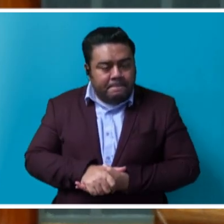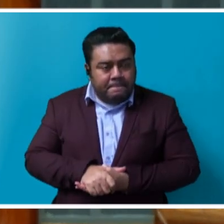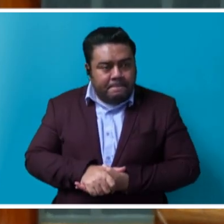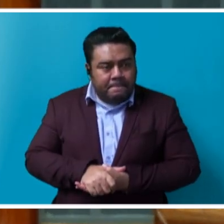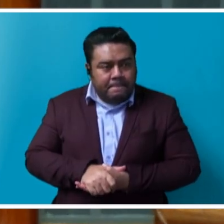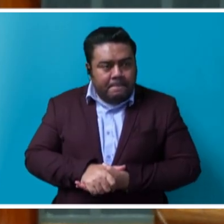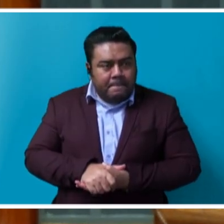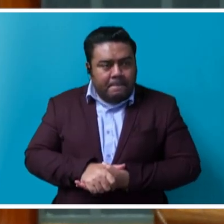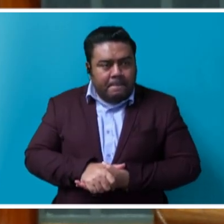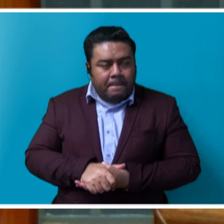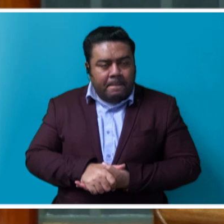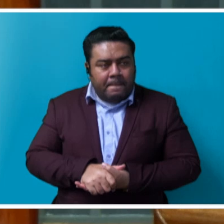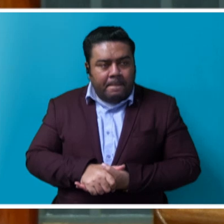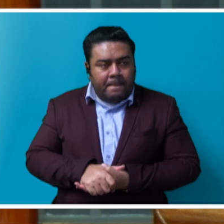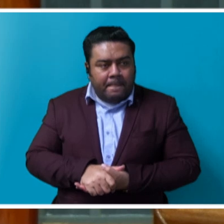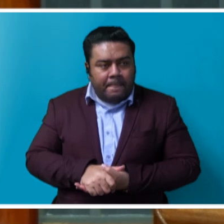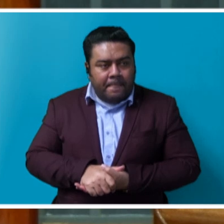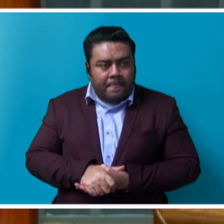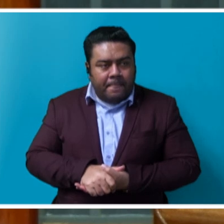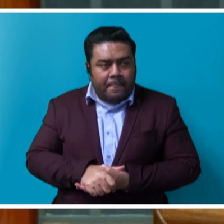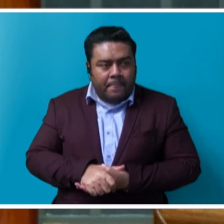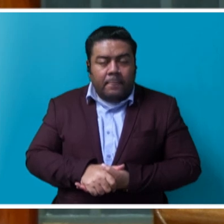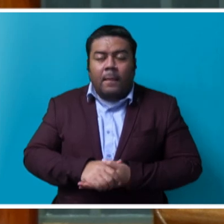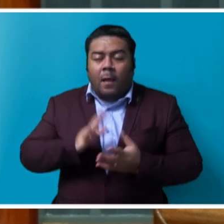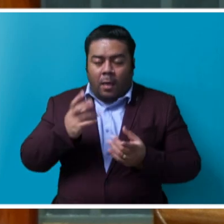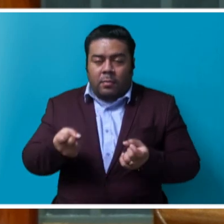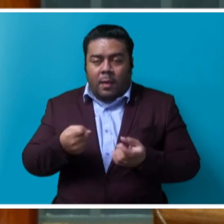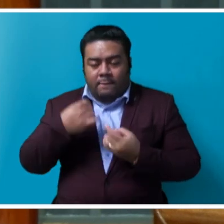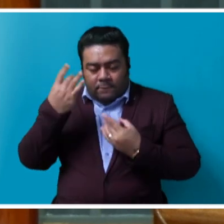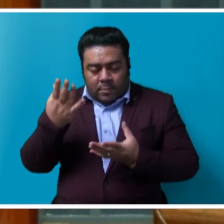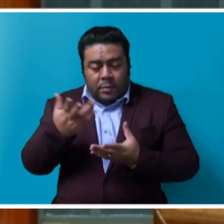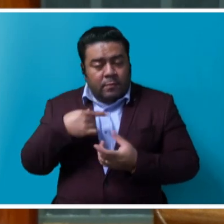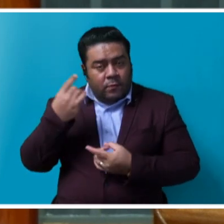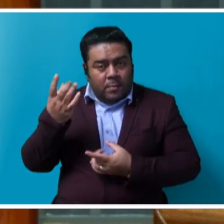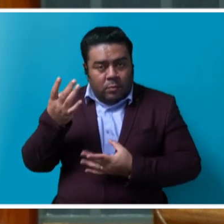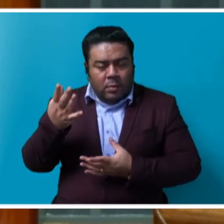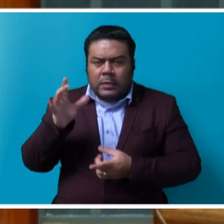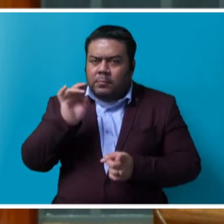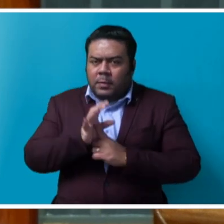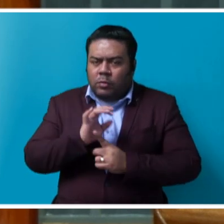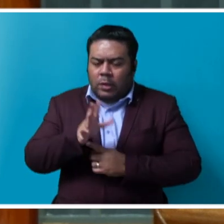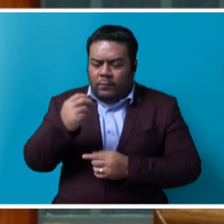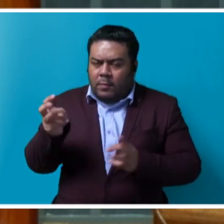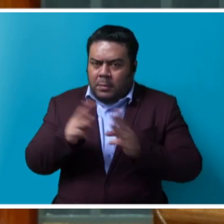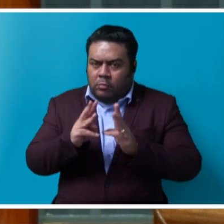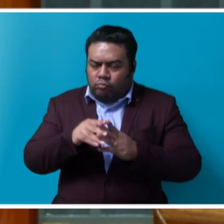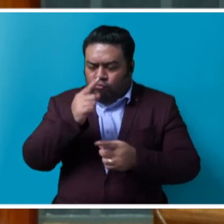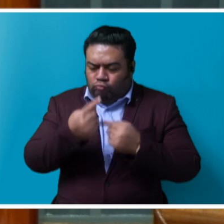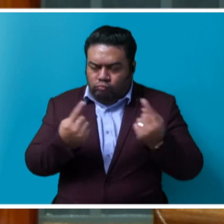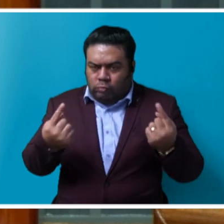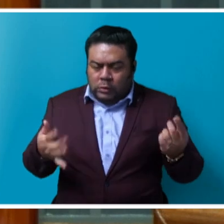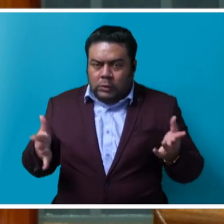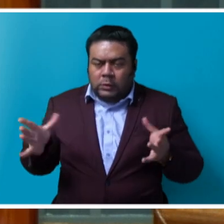A key challenge was the timeliness and completeness of available information, especially given the multi-flight legs and international